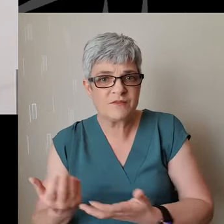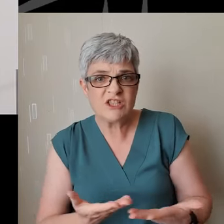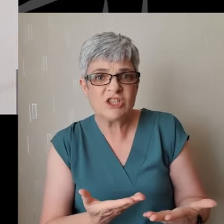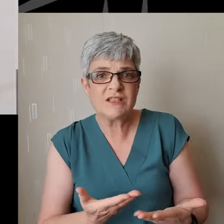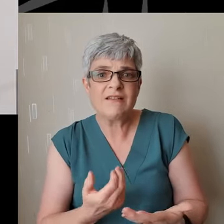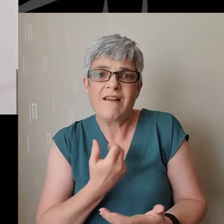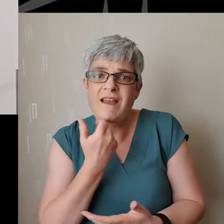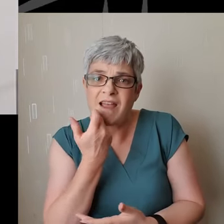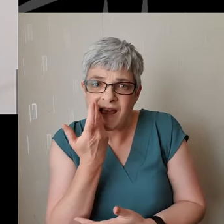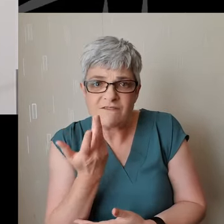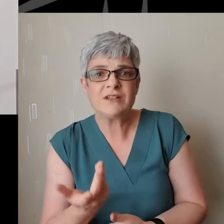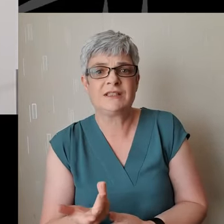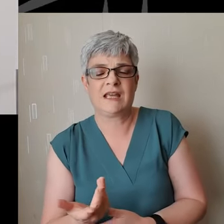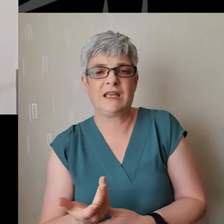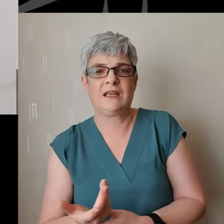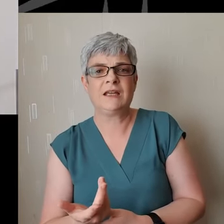day,